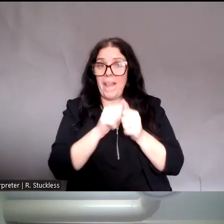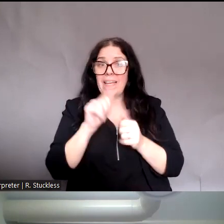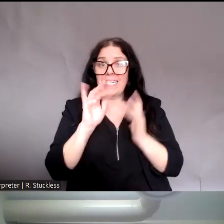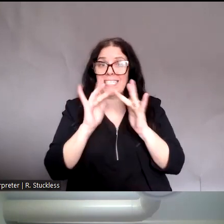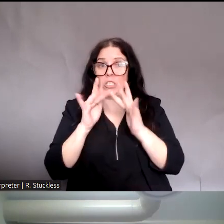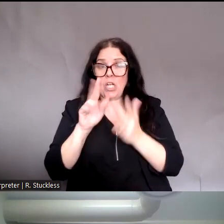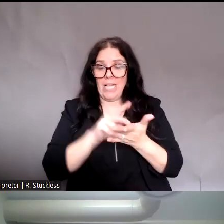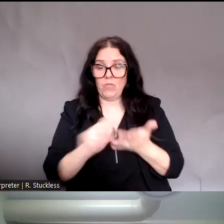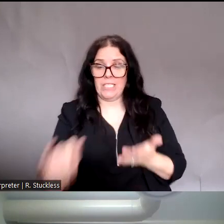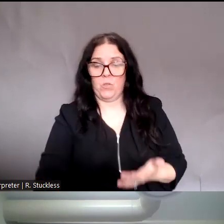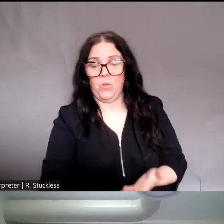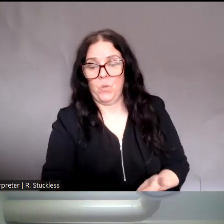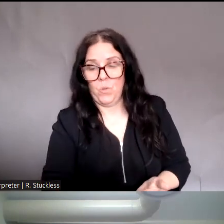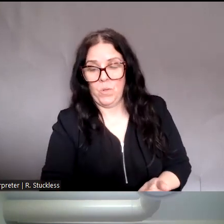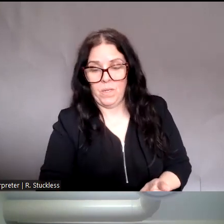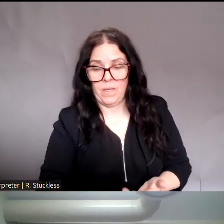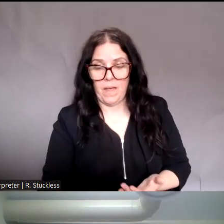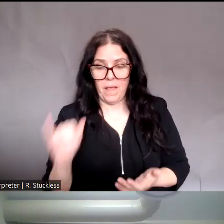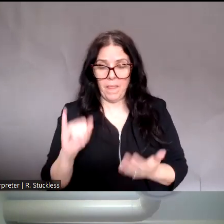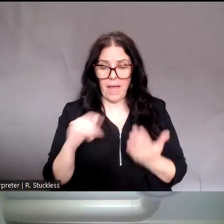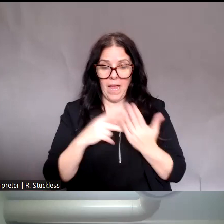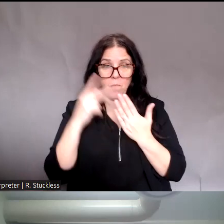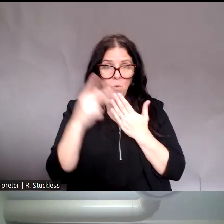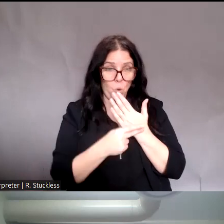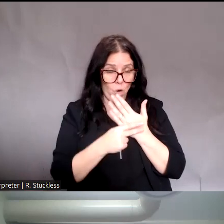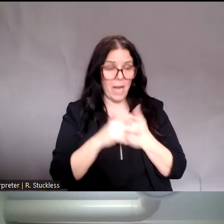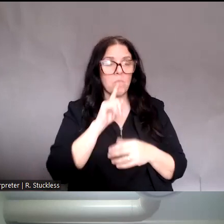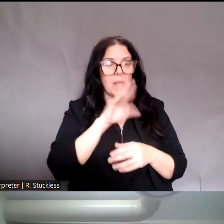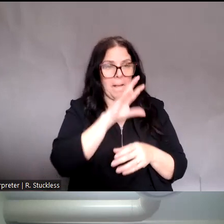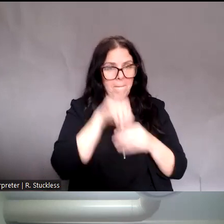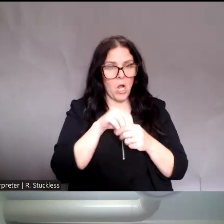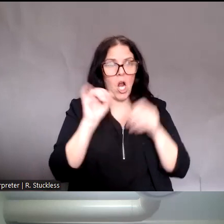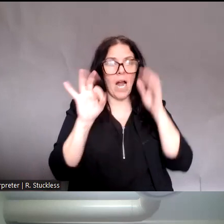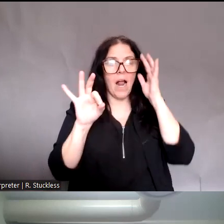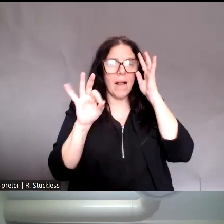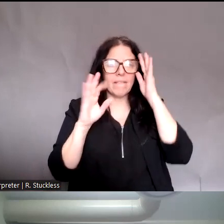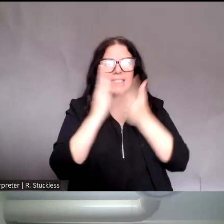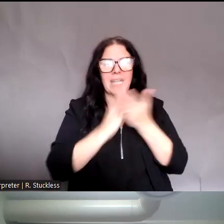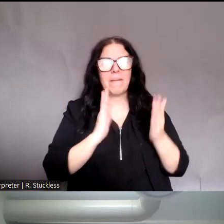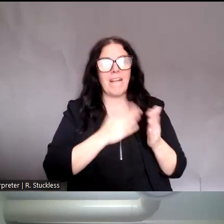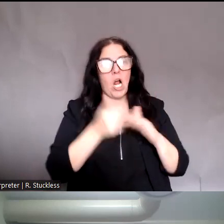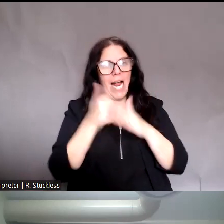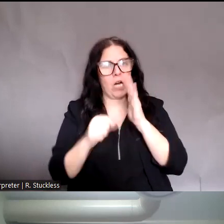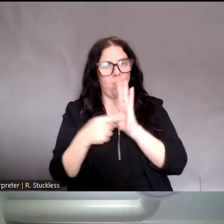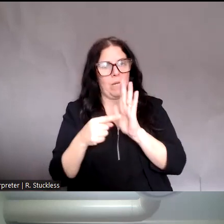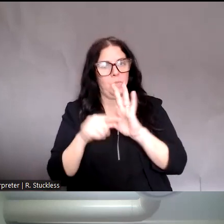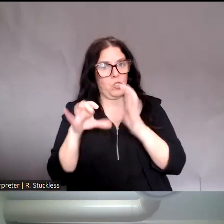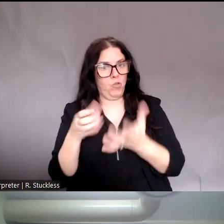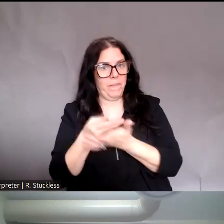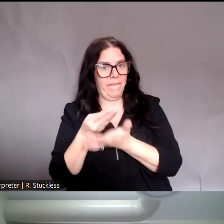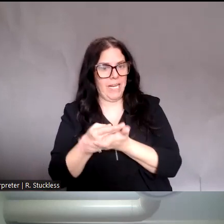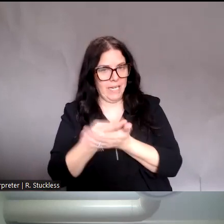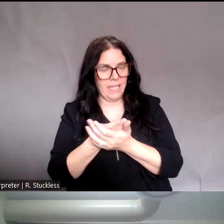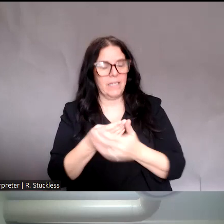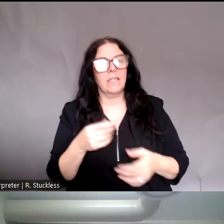now is part of some of our underrepresented group funding, and